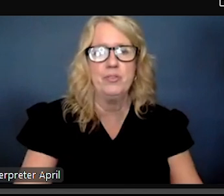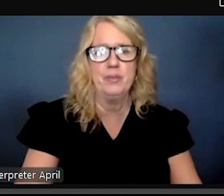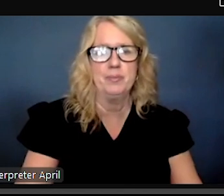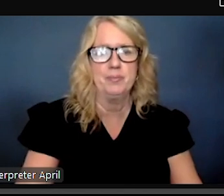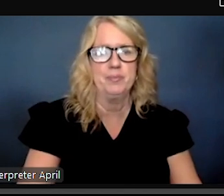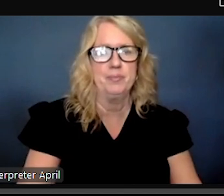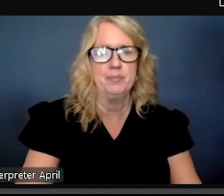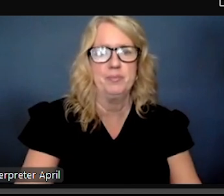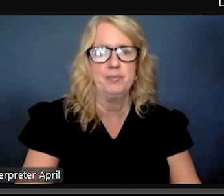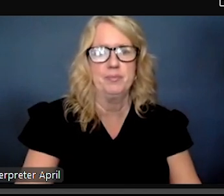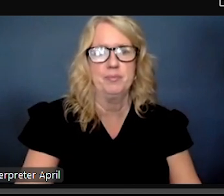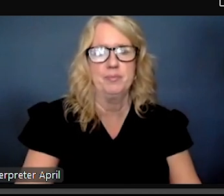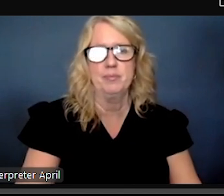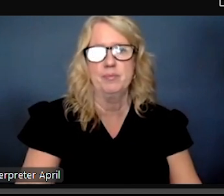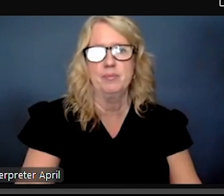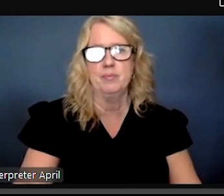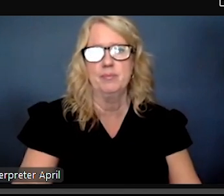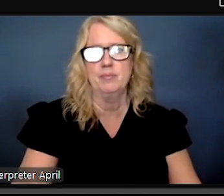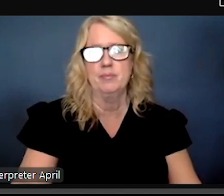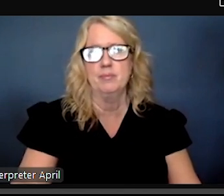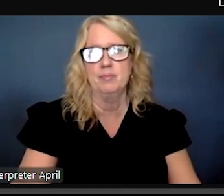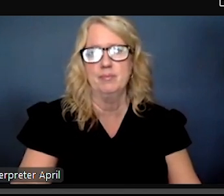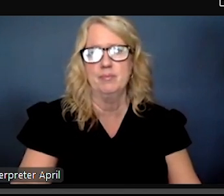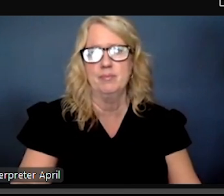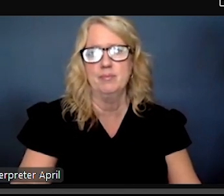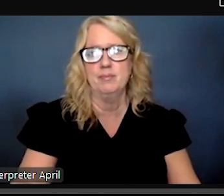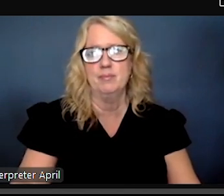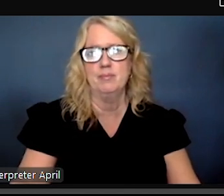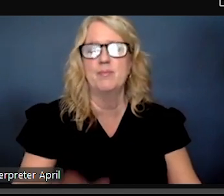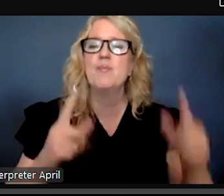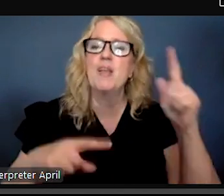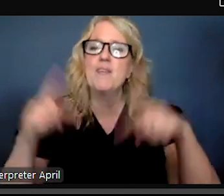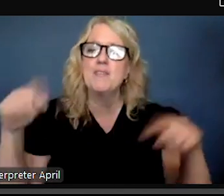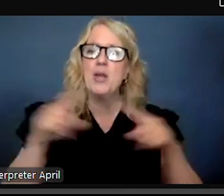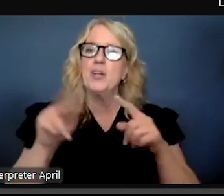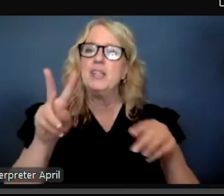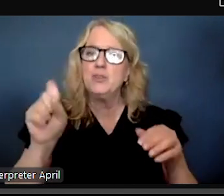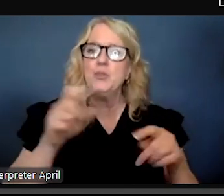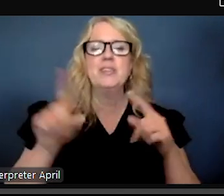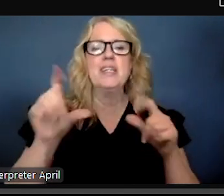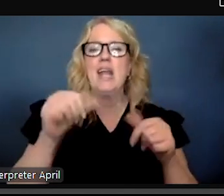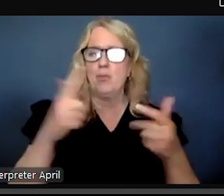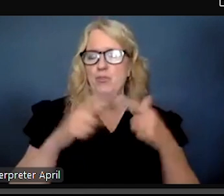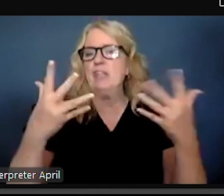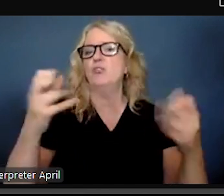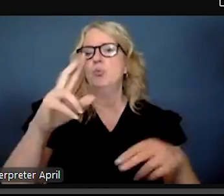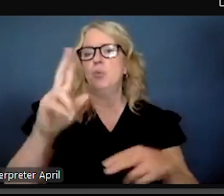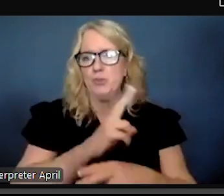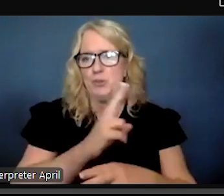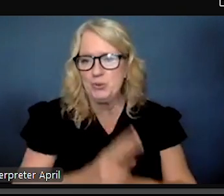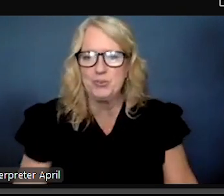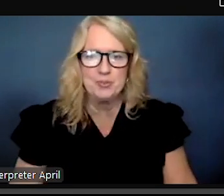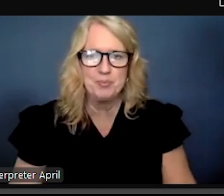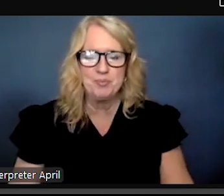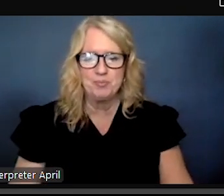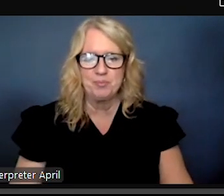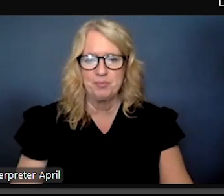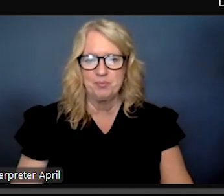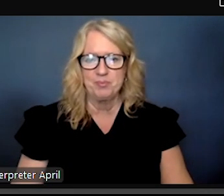as various news and other resources that you might want to use.